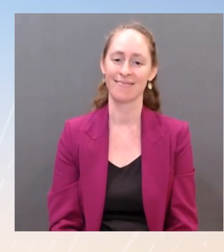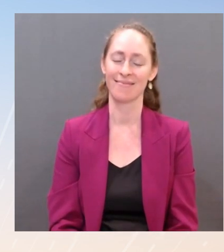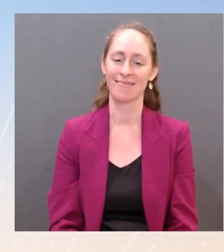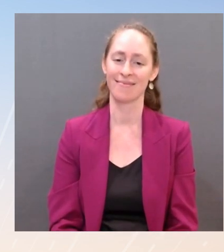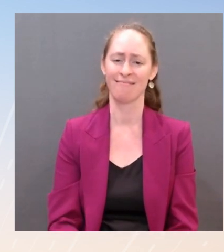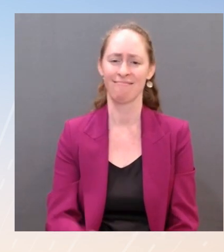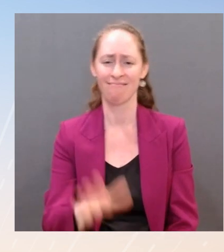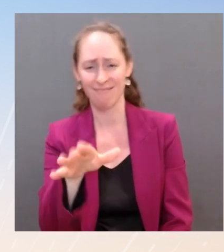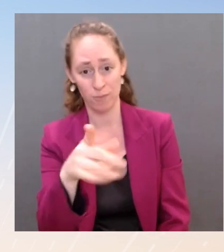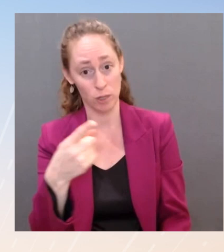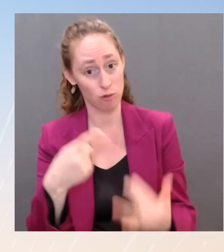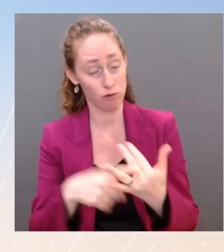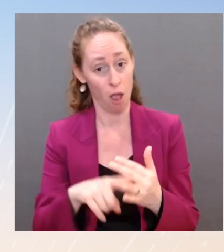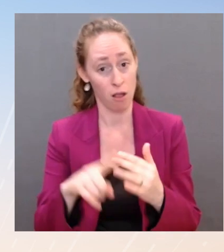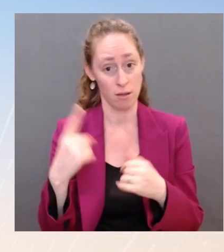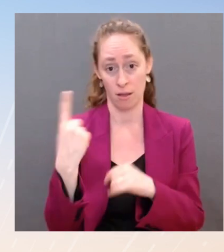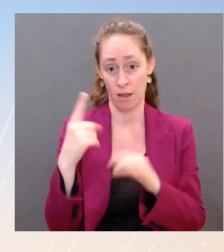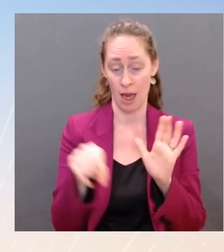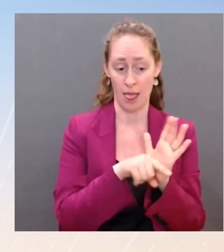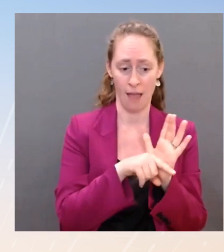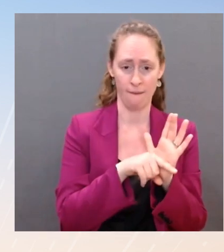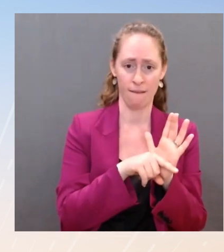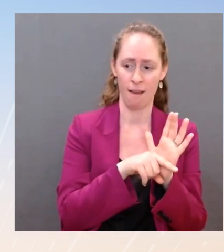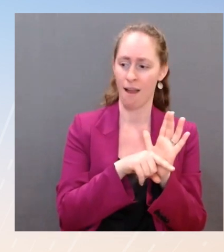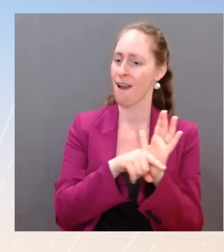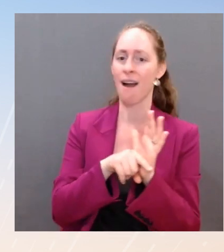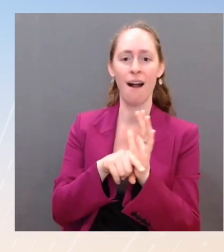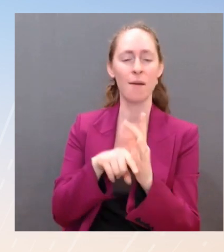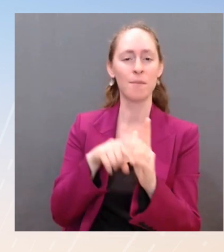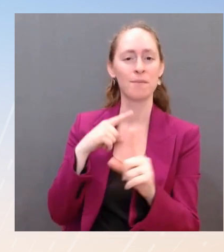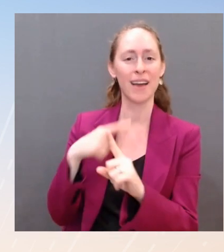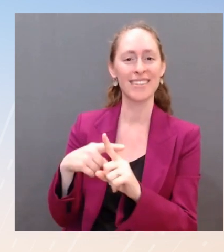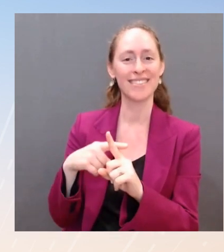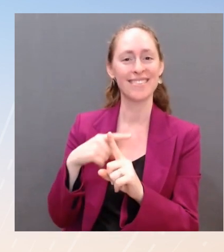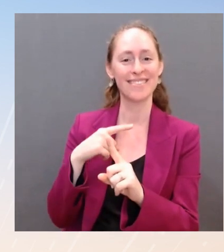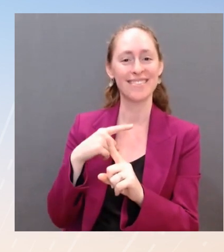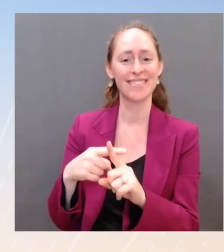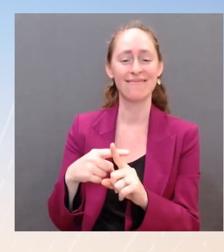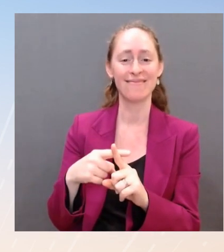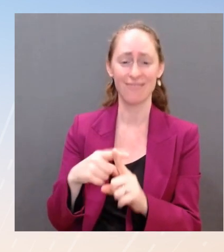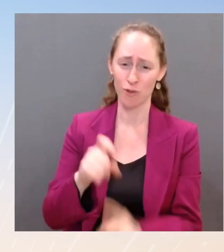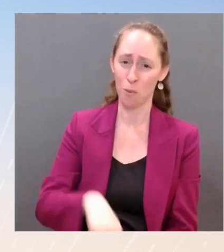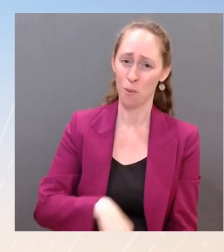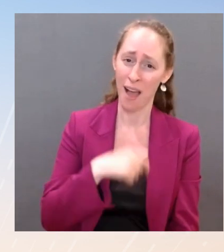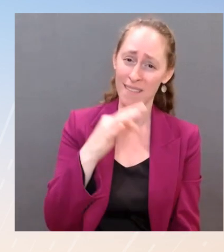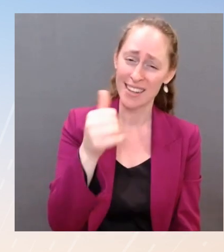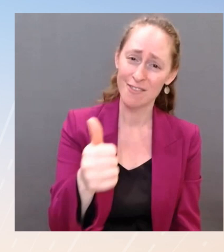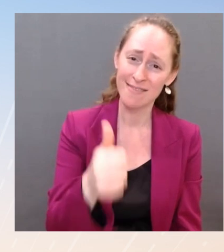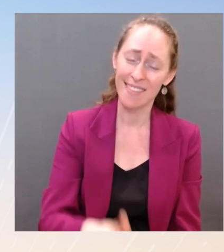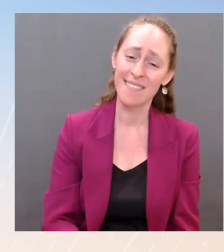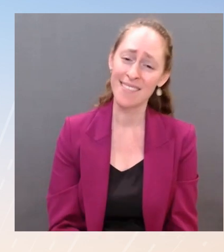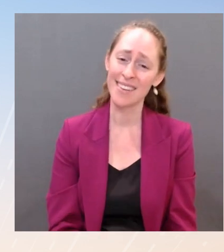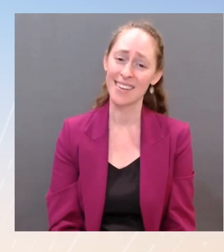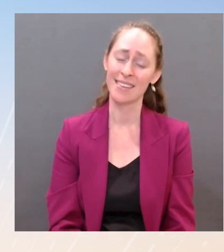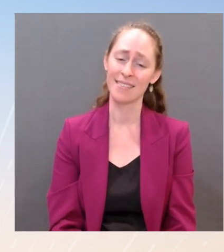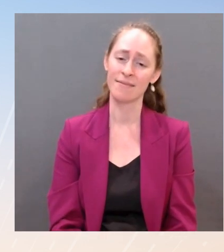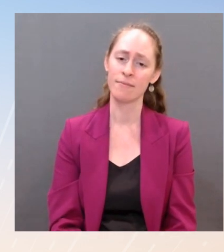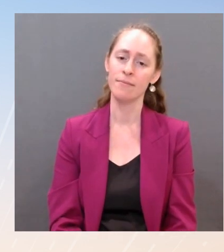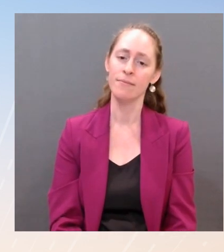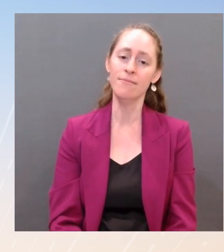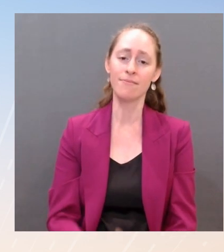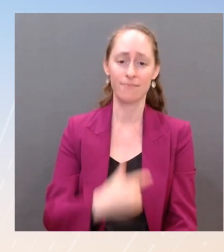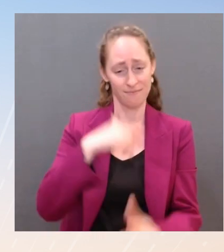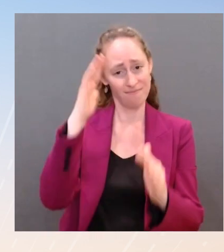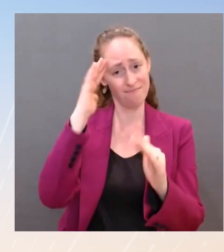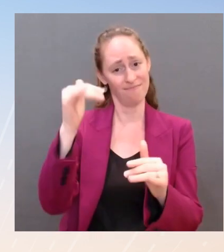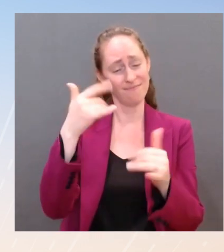so positive. And so you should be so proud of what you're doing, and I hope you keep mentoring other people, you